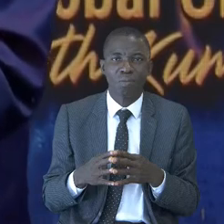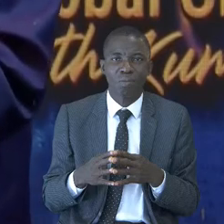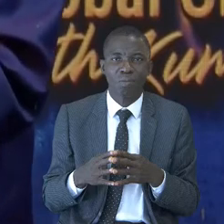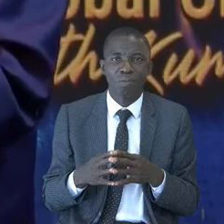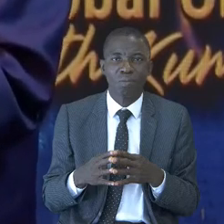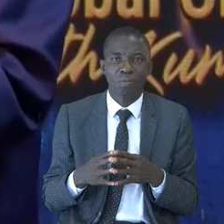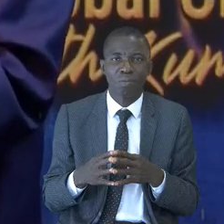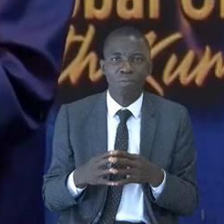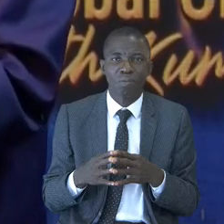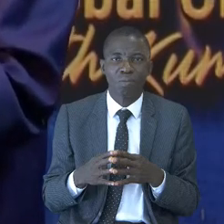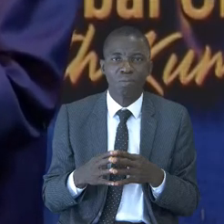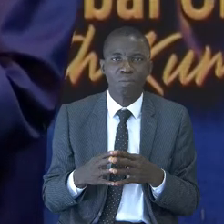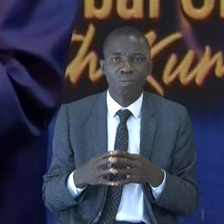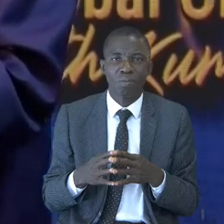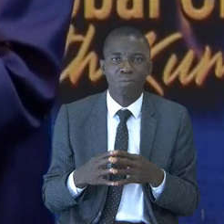middle, can I see the flag?